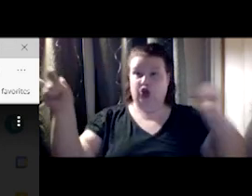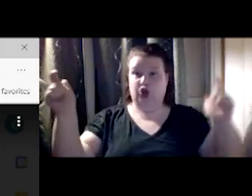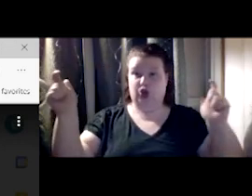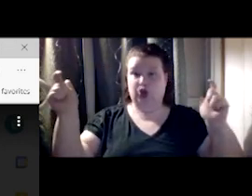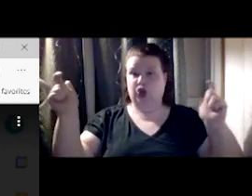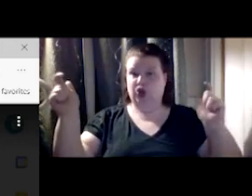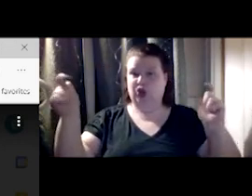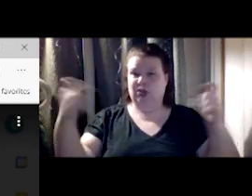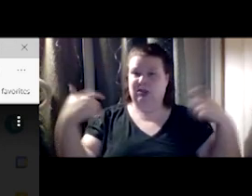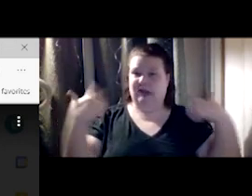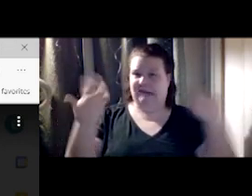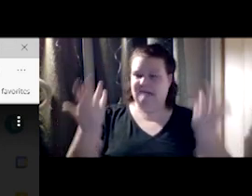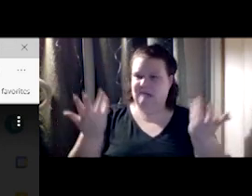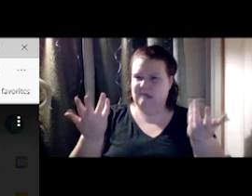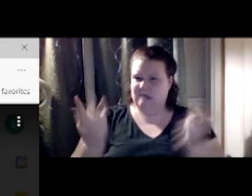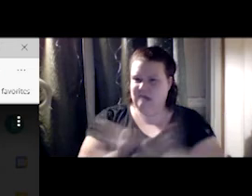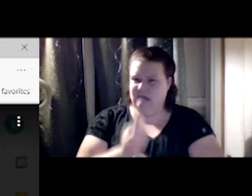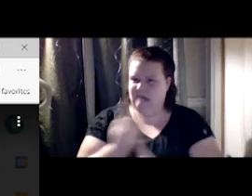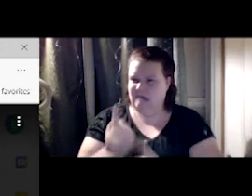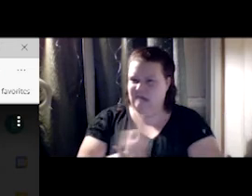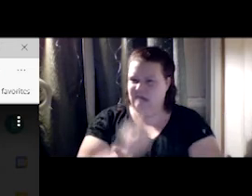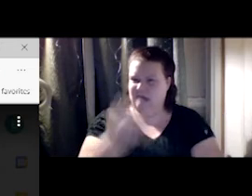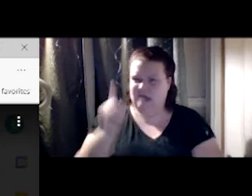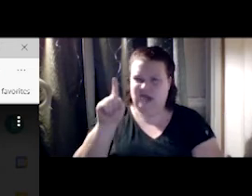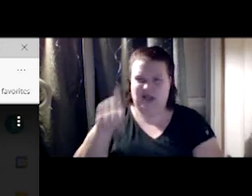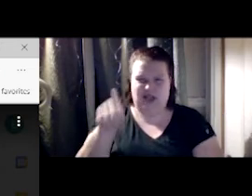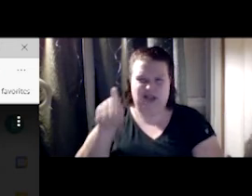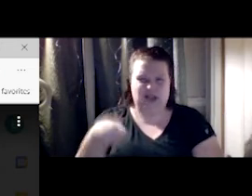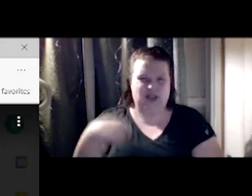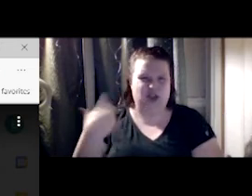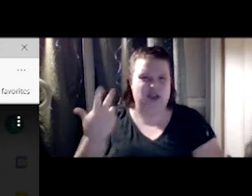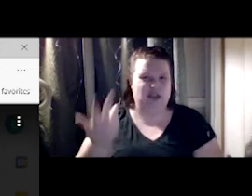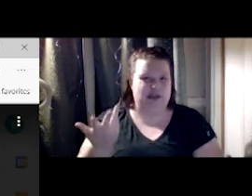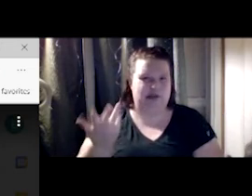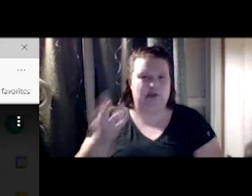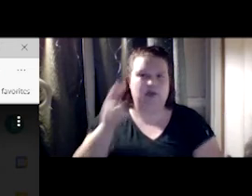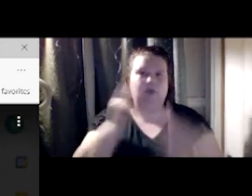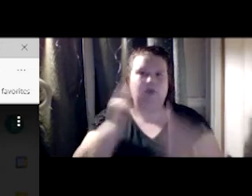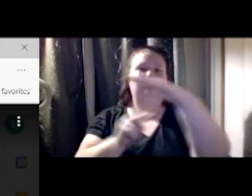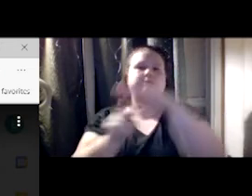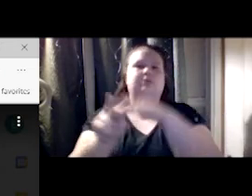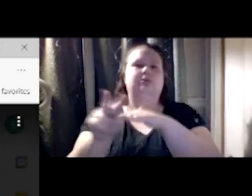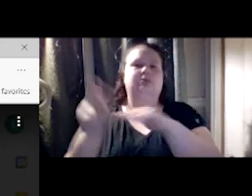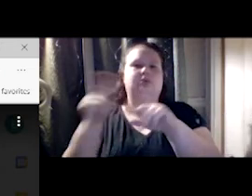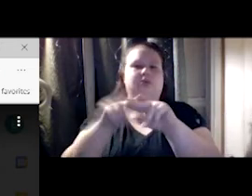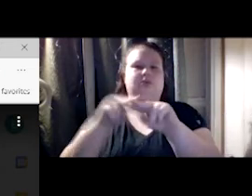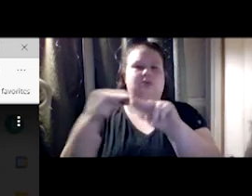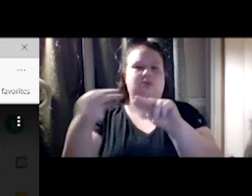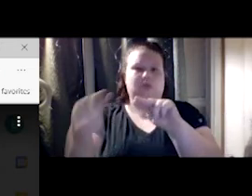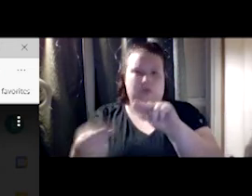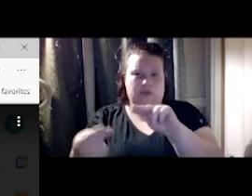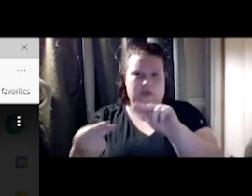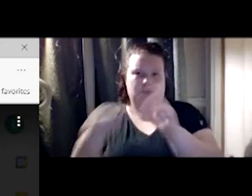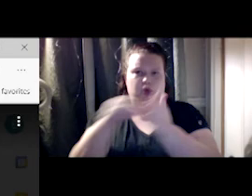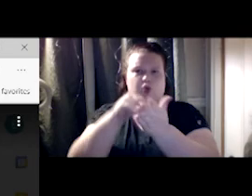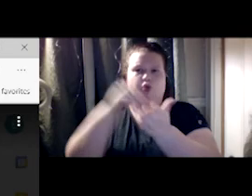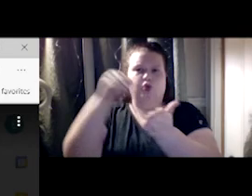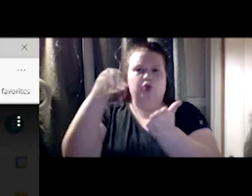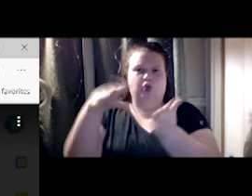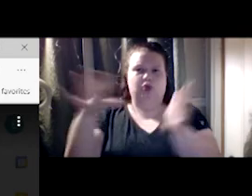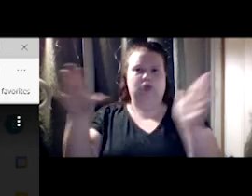even, would be even necessary if it seems like there's going to be a decline in student population.